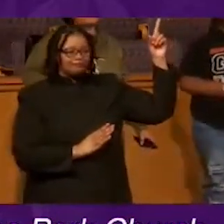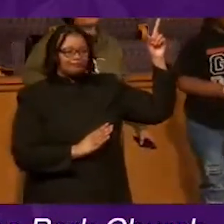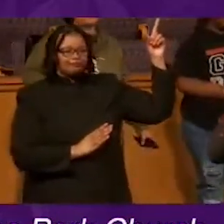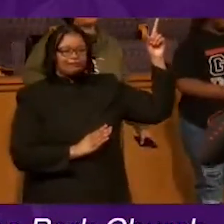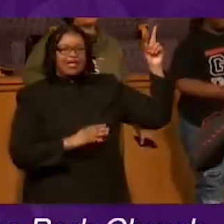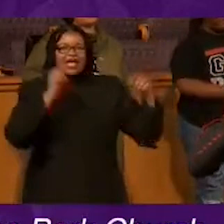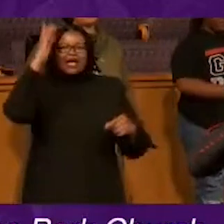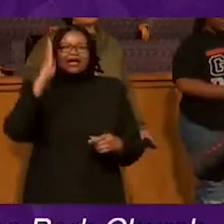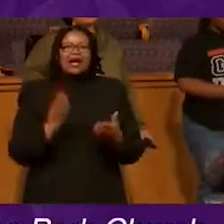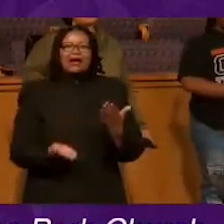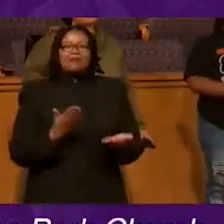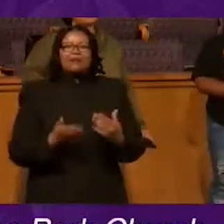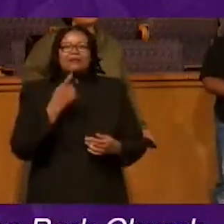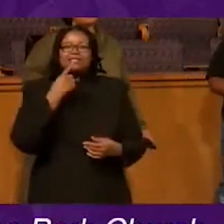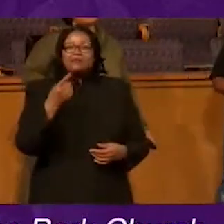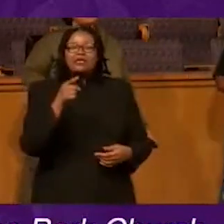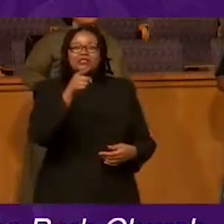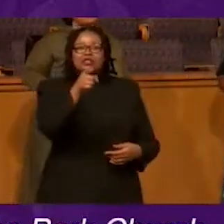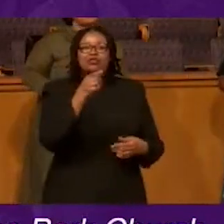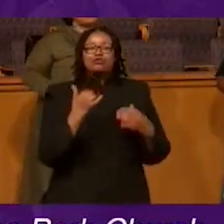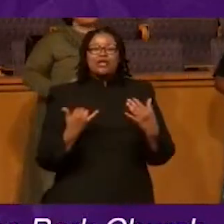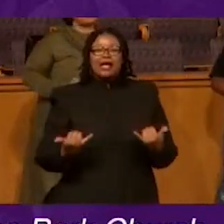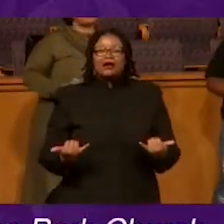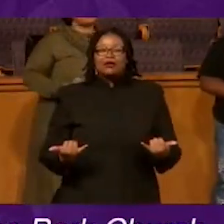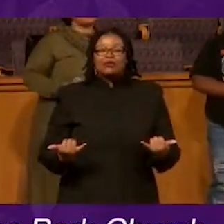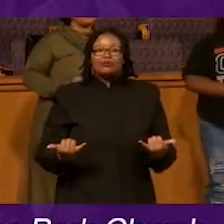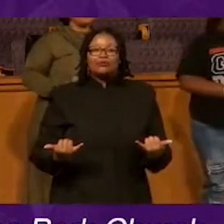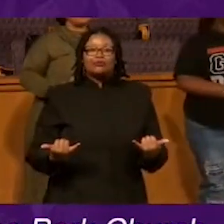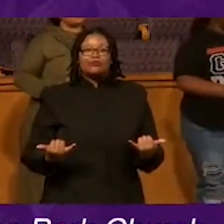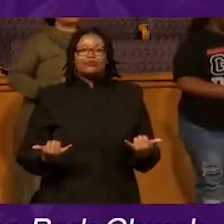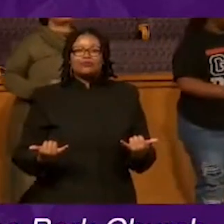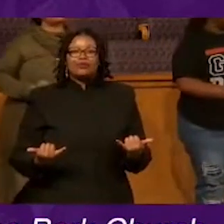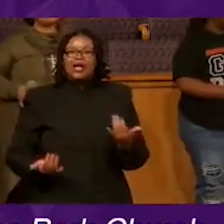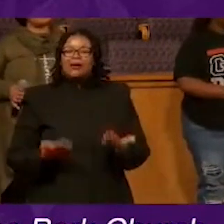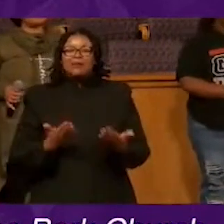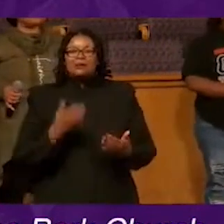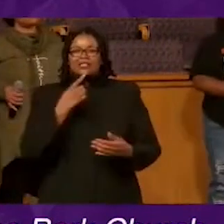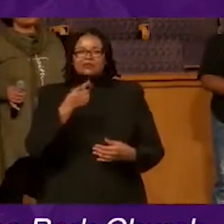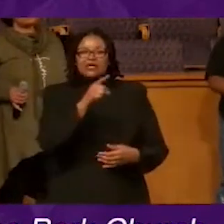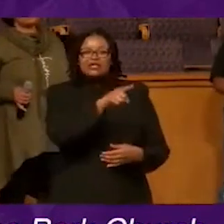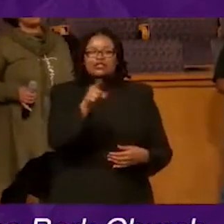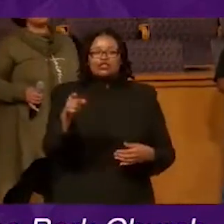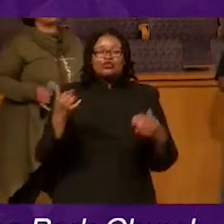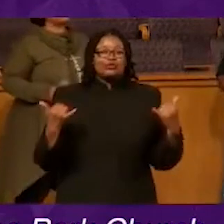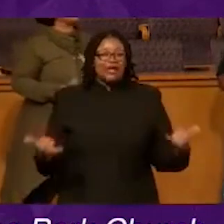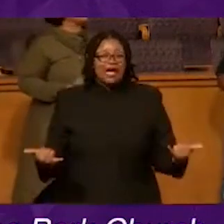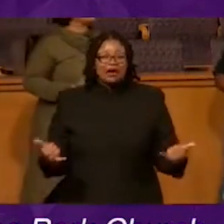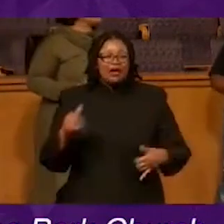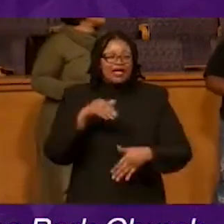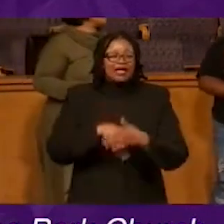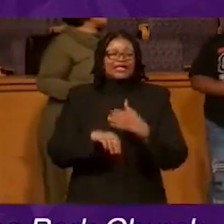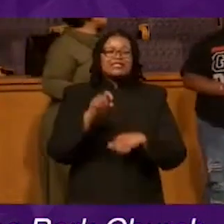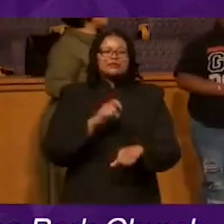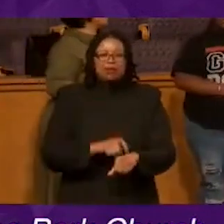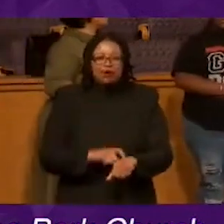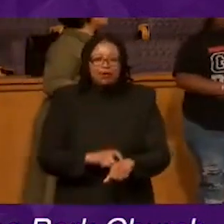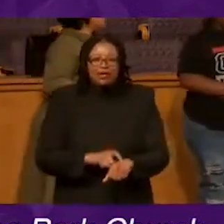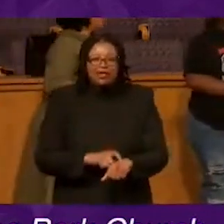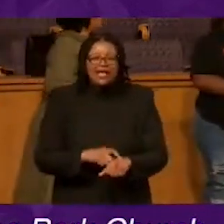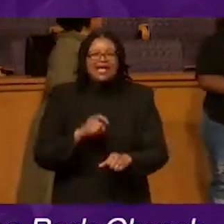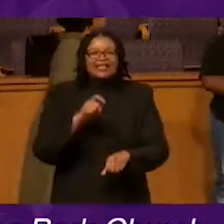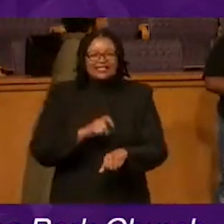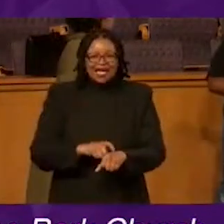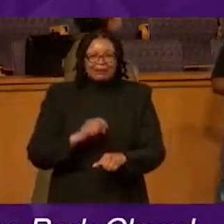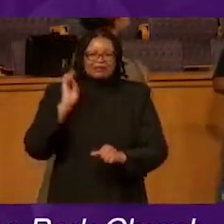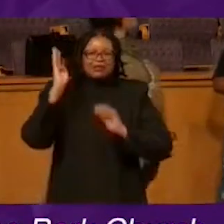And God may be speaking to you now. He may be speaking to you now, and this moment has been created for